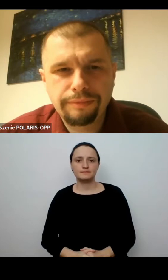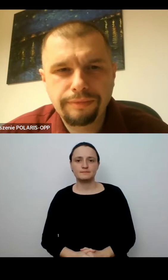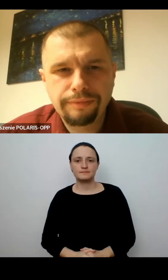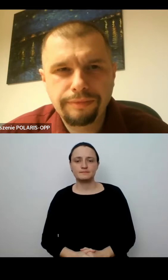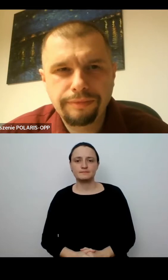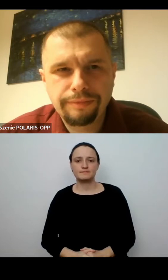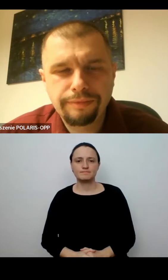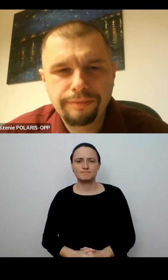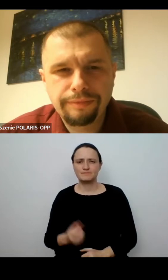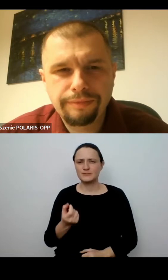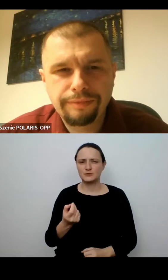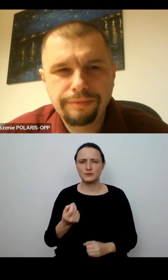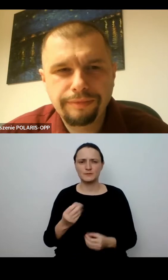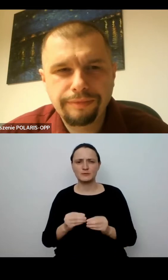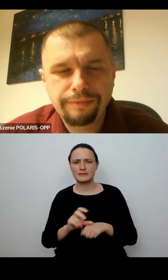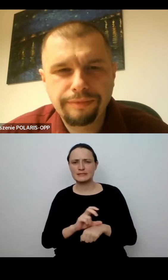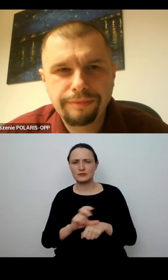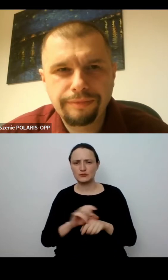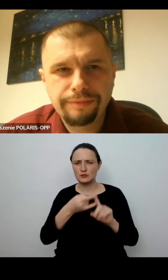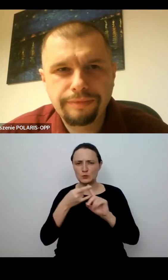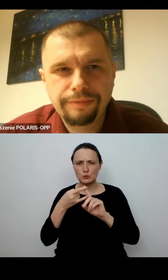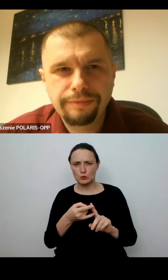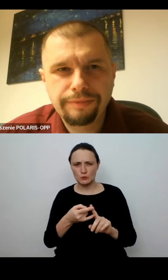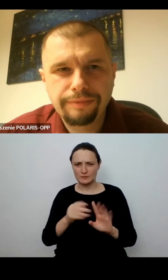second. yeah, I see.